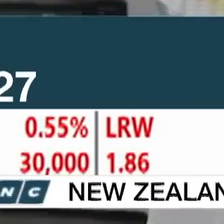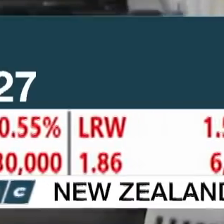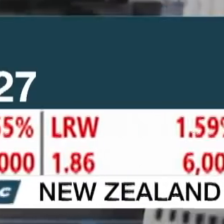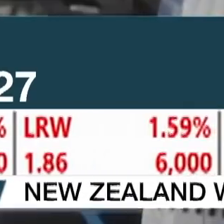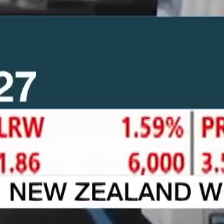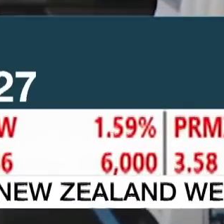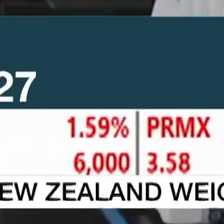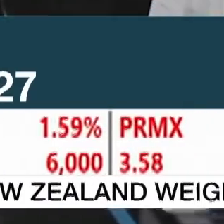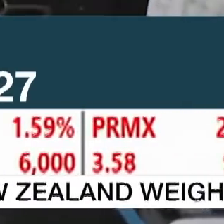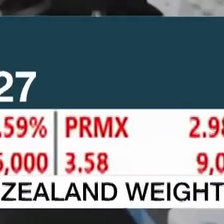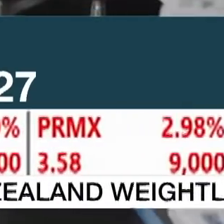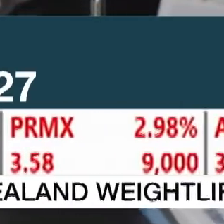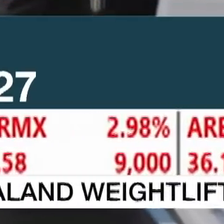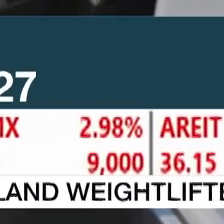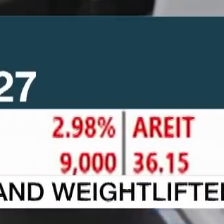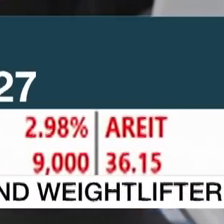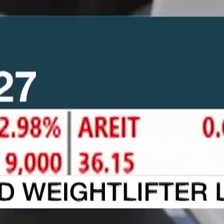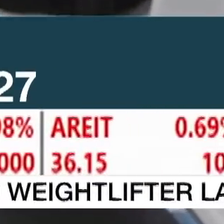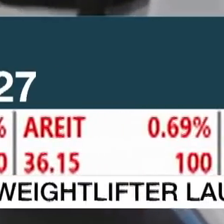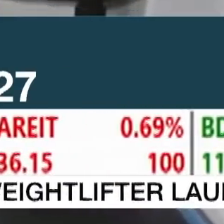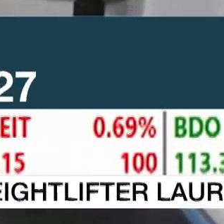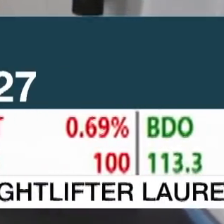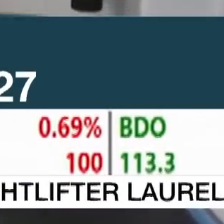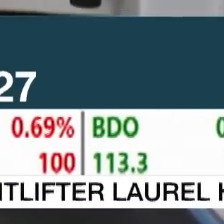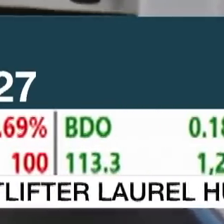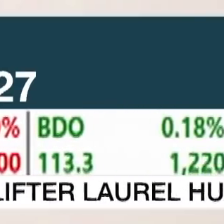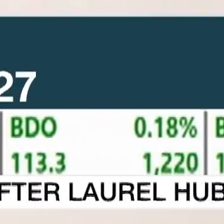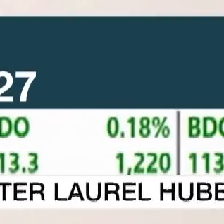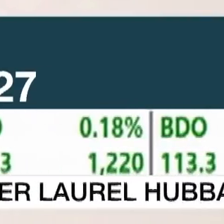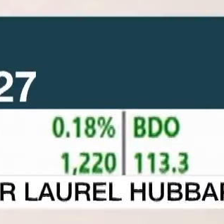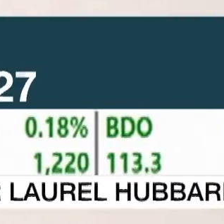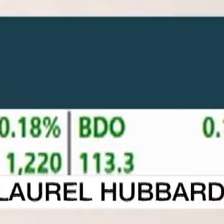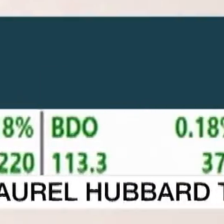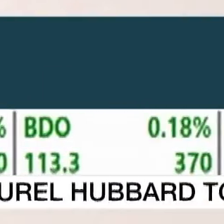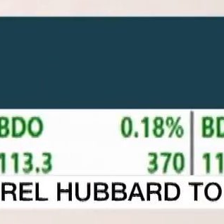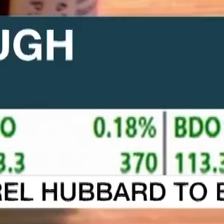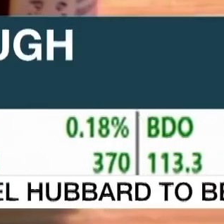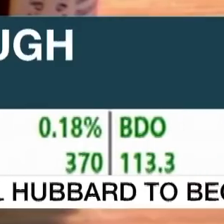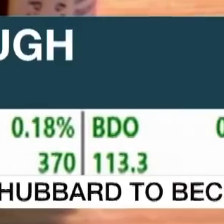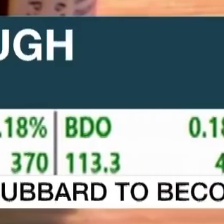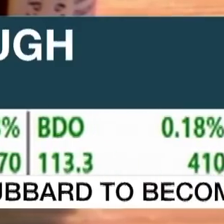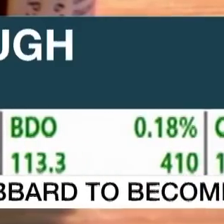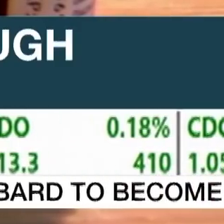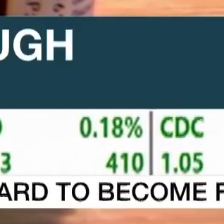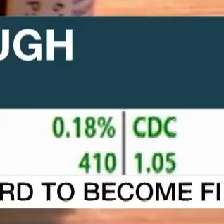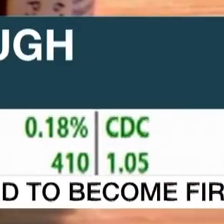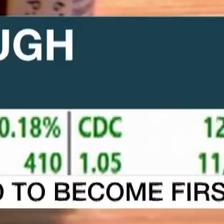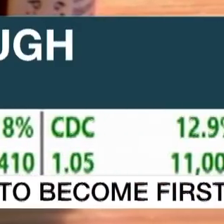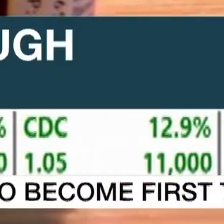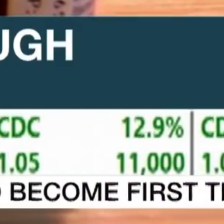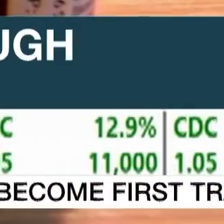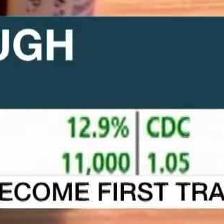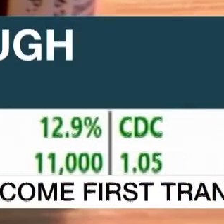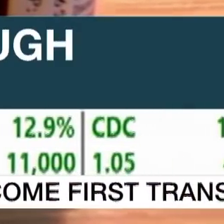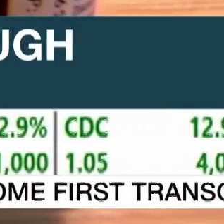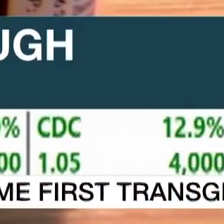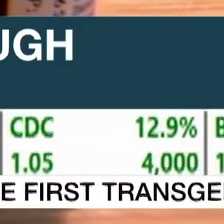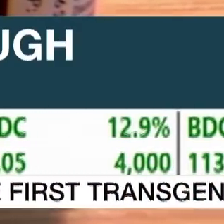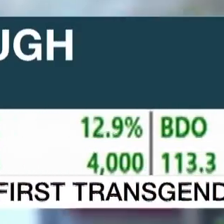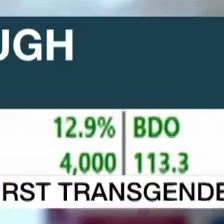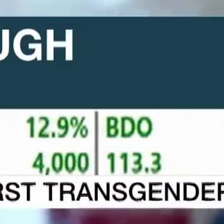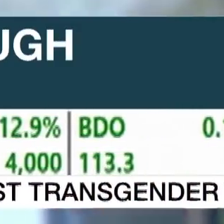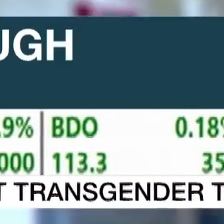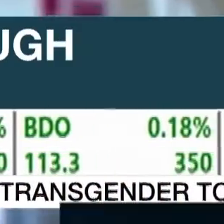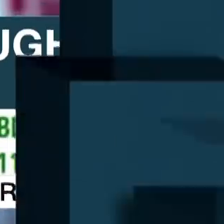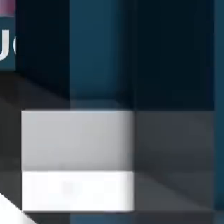40 million dose deal signed with Pfizer, Romualdez said the Philippines will have more than enough jabs for the entire